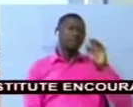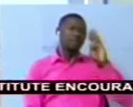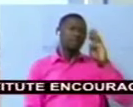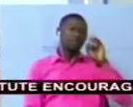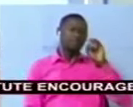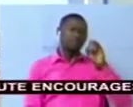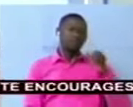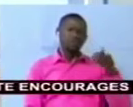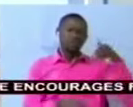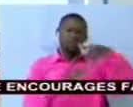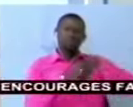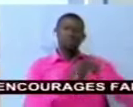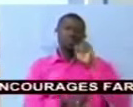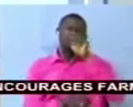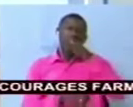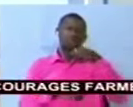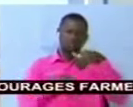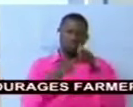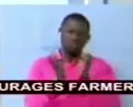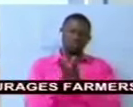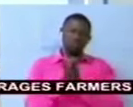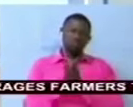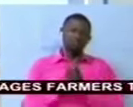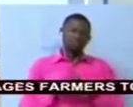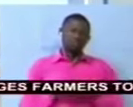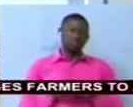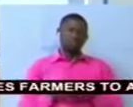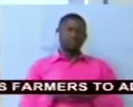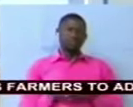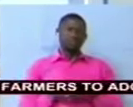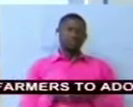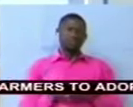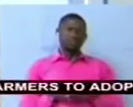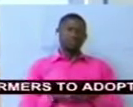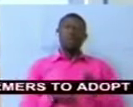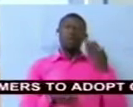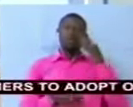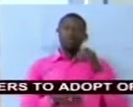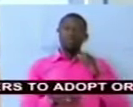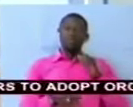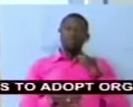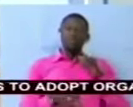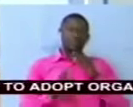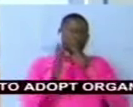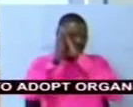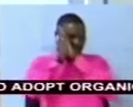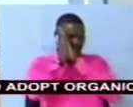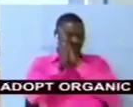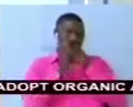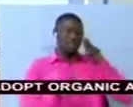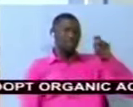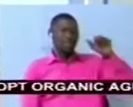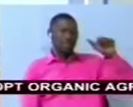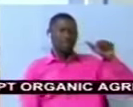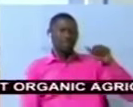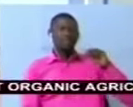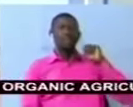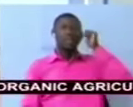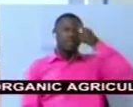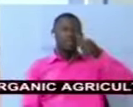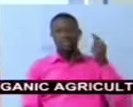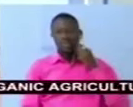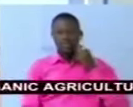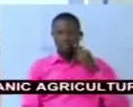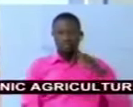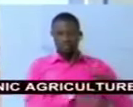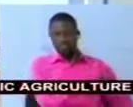election rek Lanka when we spend the night the following day at the NIA the election lañ ko indi that was the following day he was brought there.